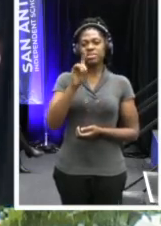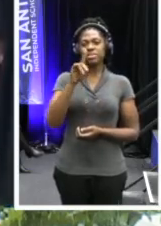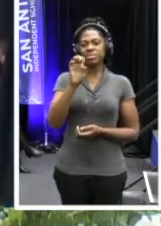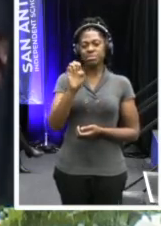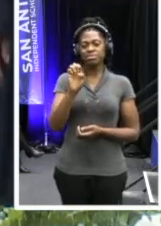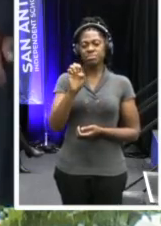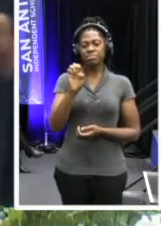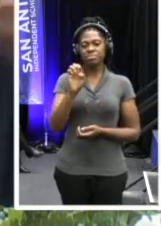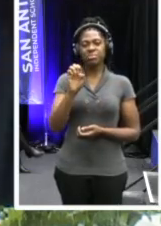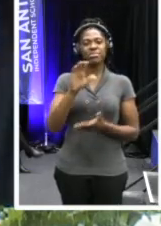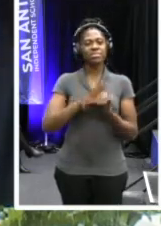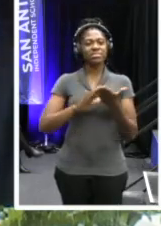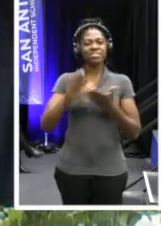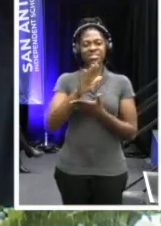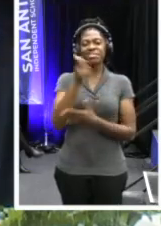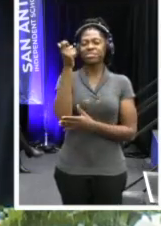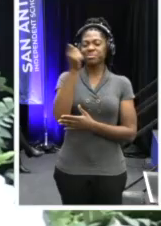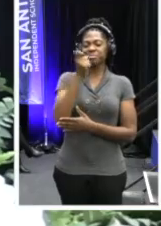College Match Scholarship.